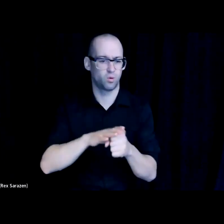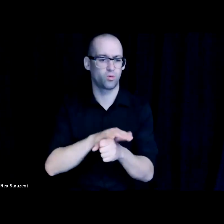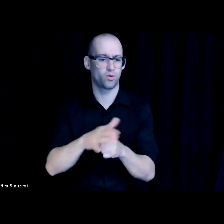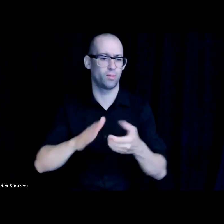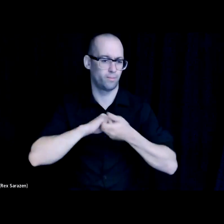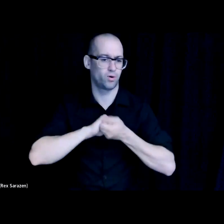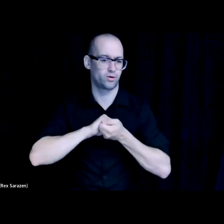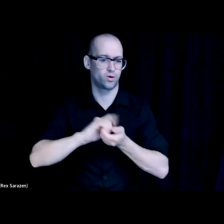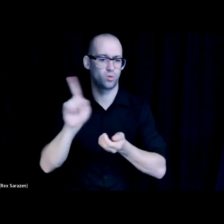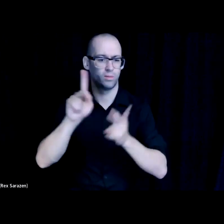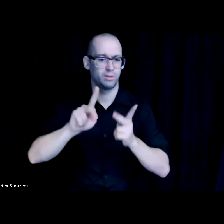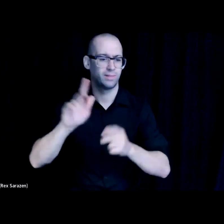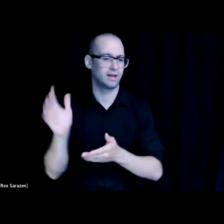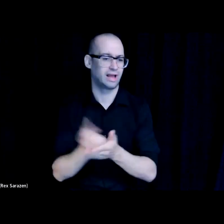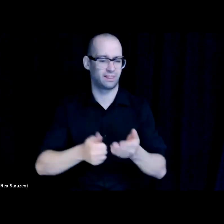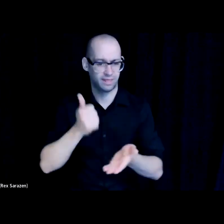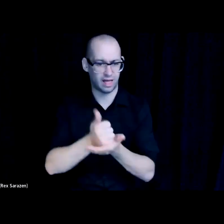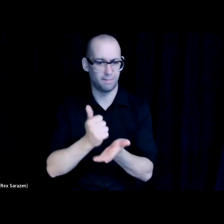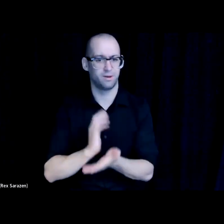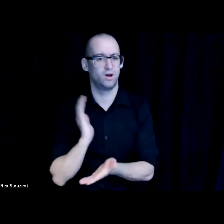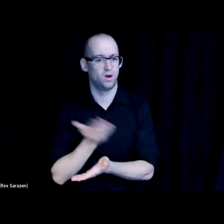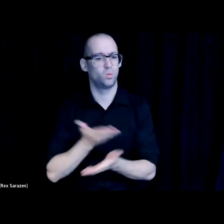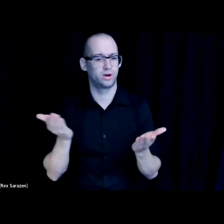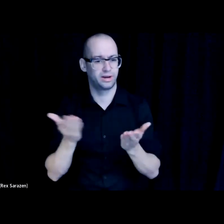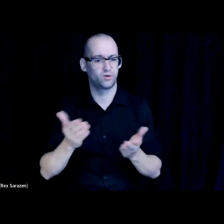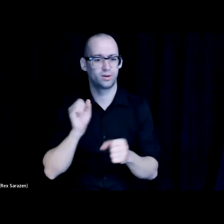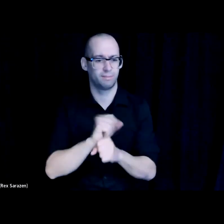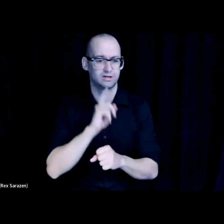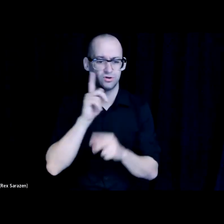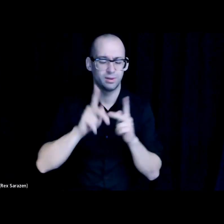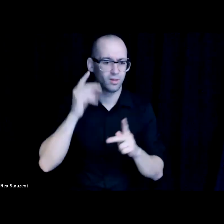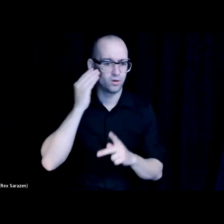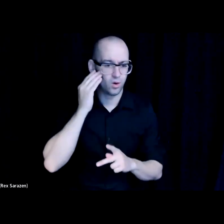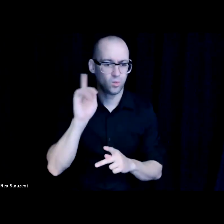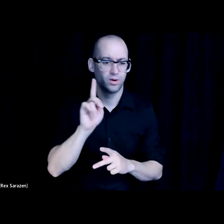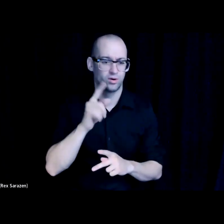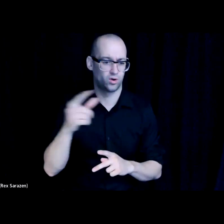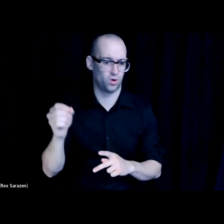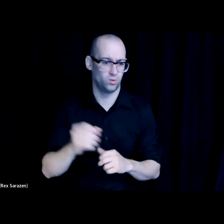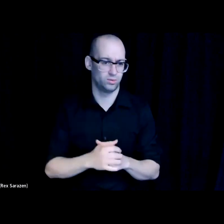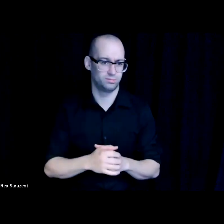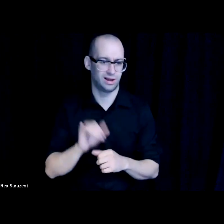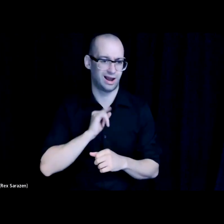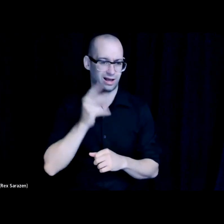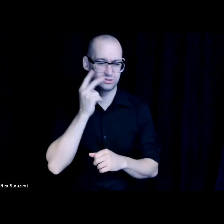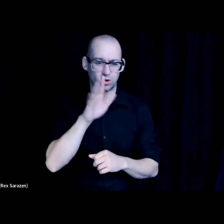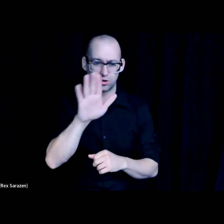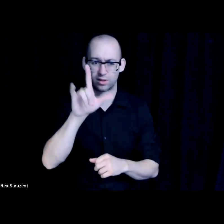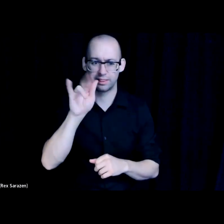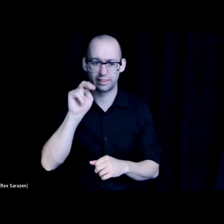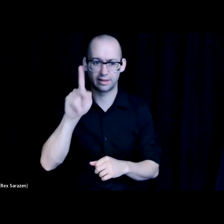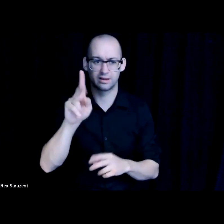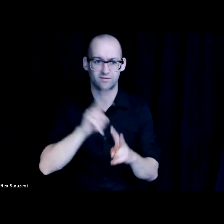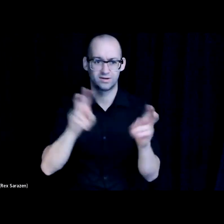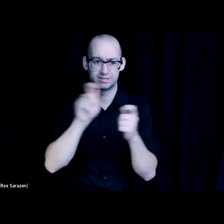can get the help. We're just here to make sure that people know where to go to get help. Exactly. And I saw your link too is very specific to